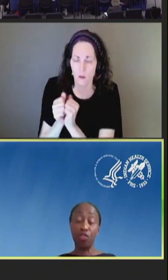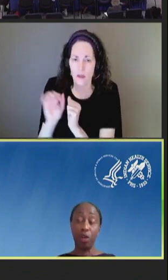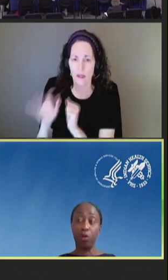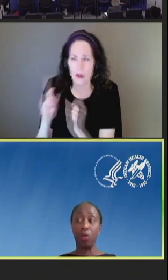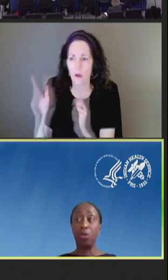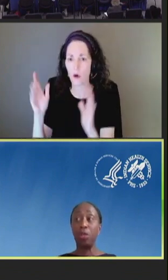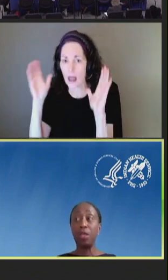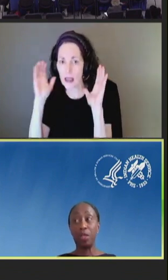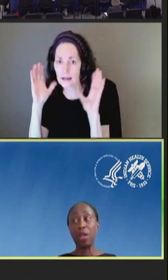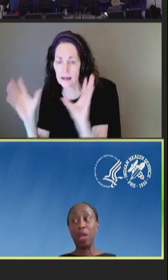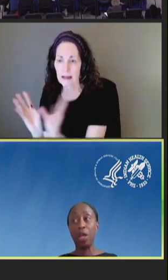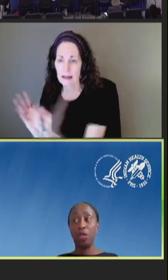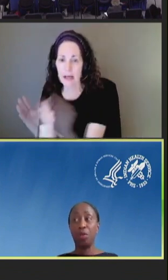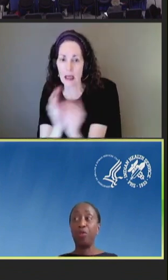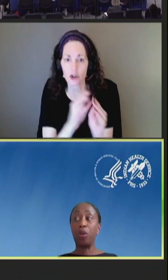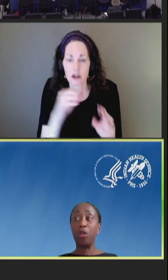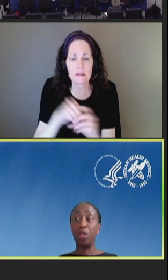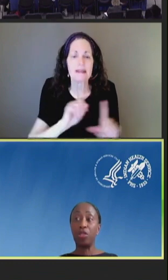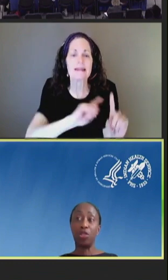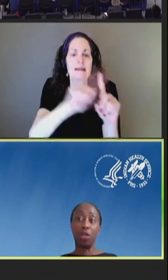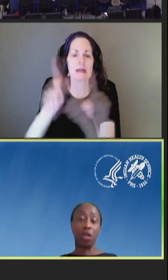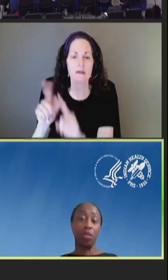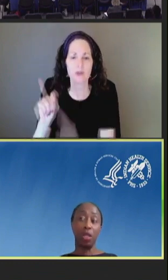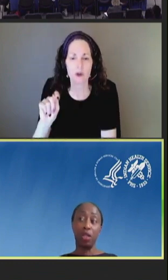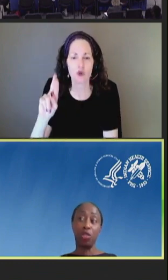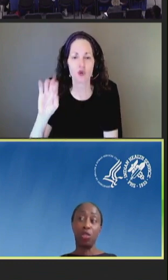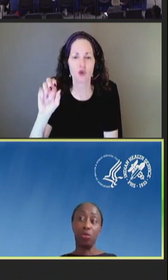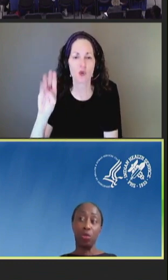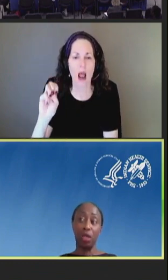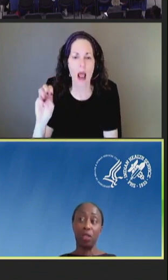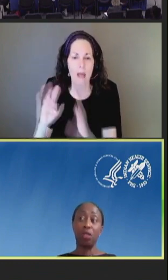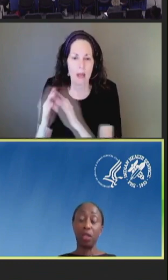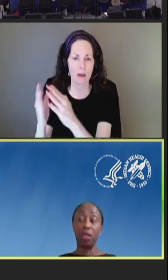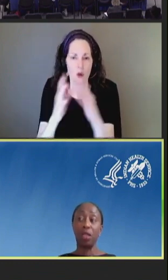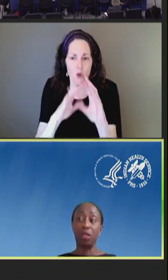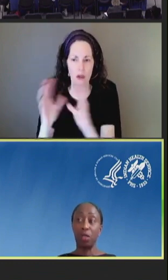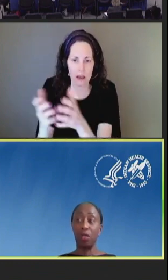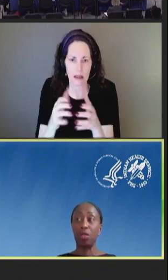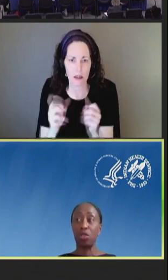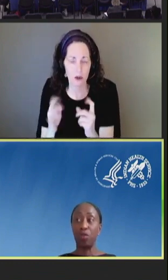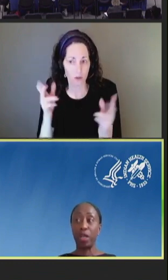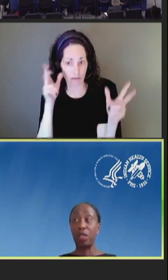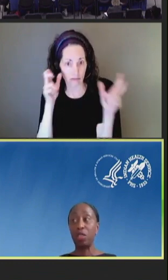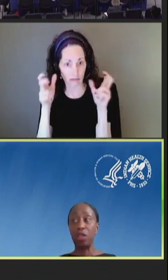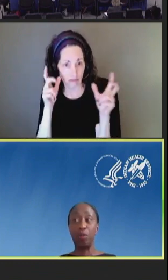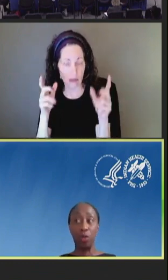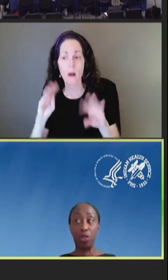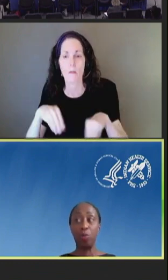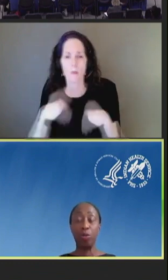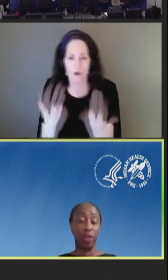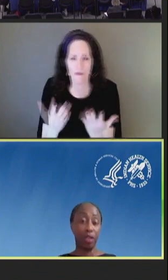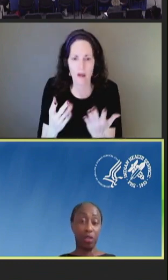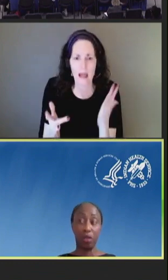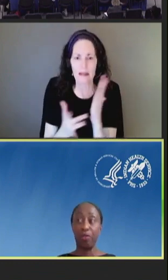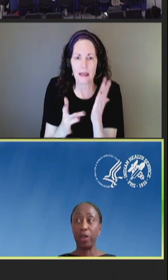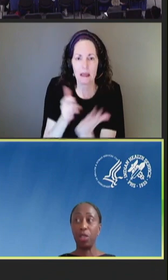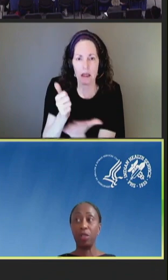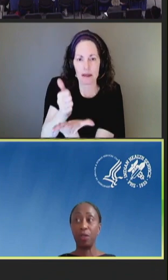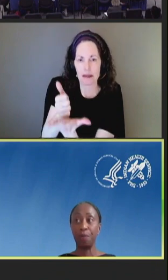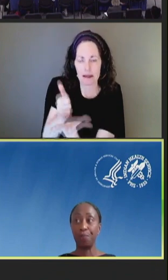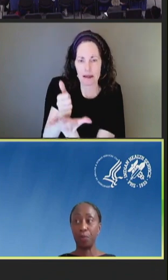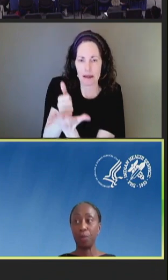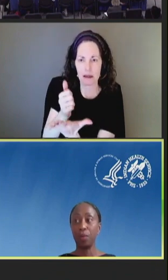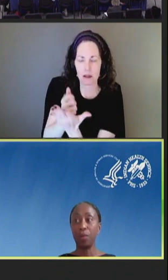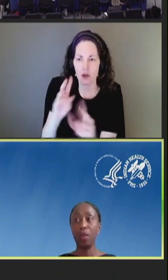in tribal communities to inform immunization communication toolkits and technical assistance to vaccine champions, providers, and